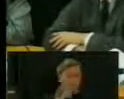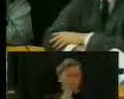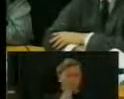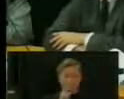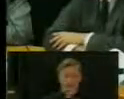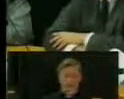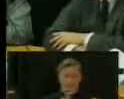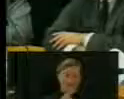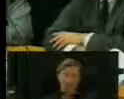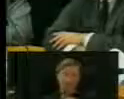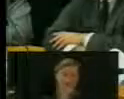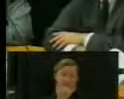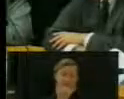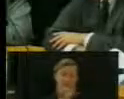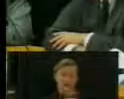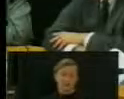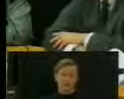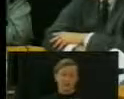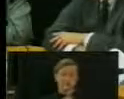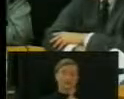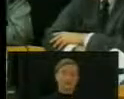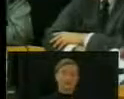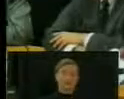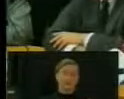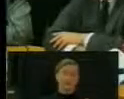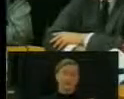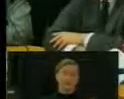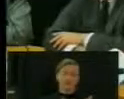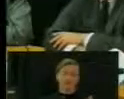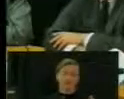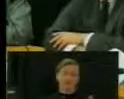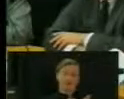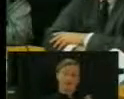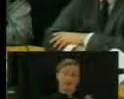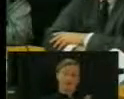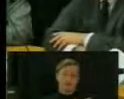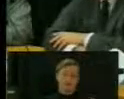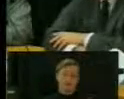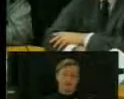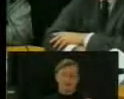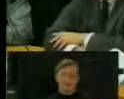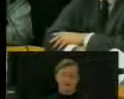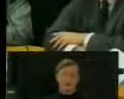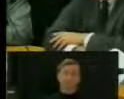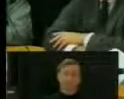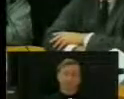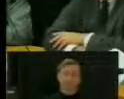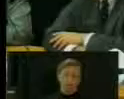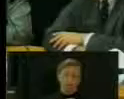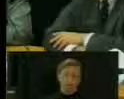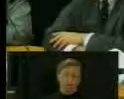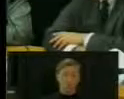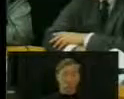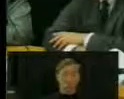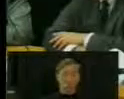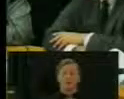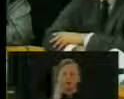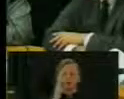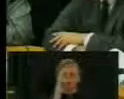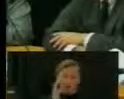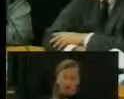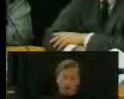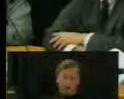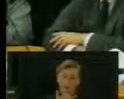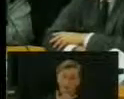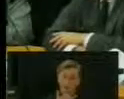with Commissioner Lambert here, but you've got to realize we can't say this is a mistake And it was just time after time